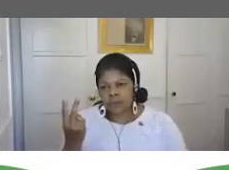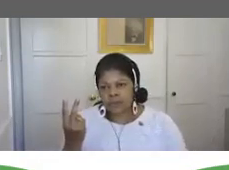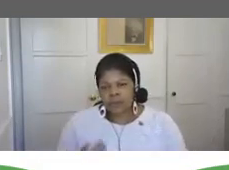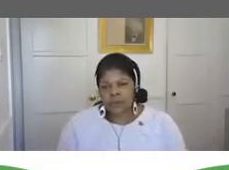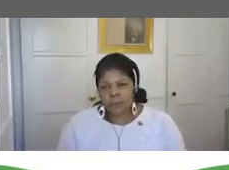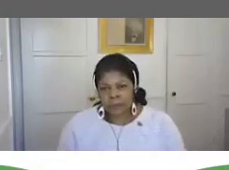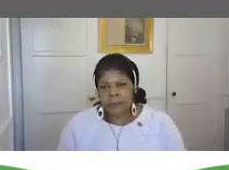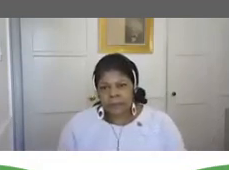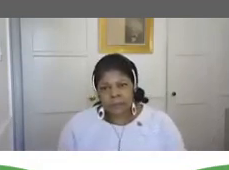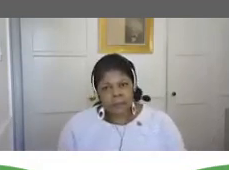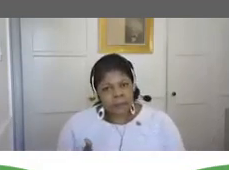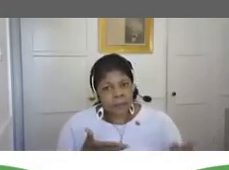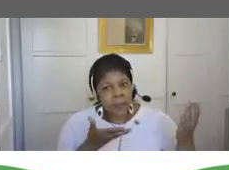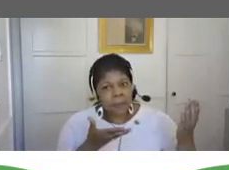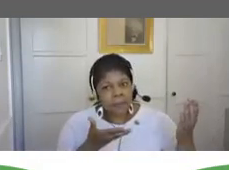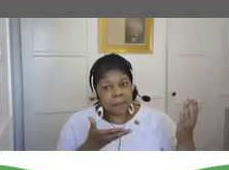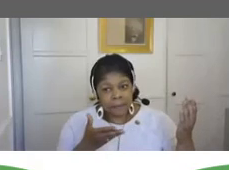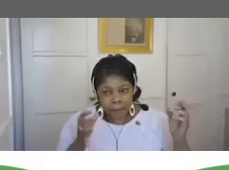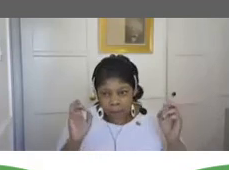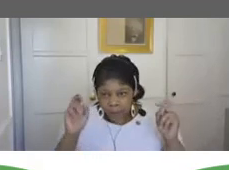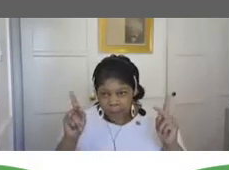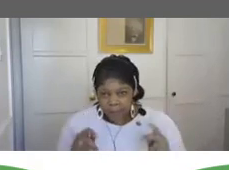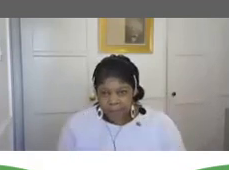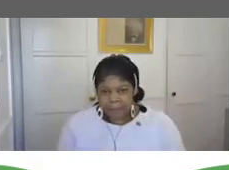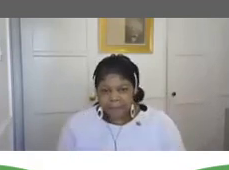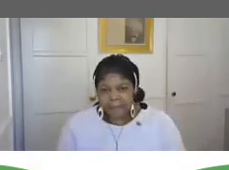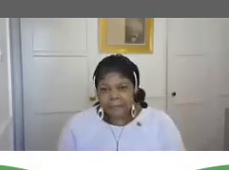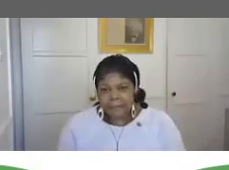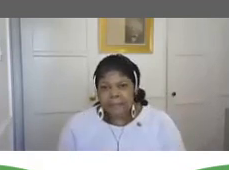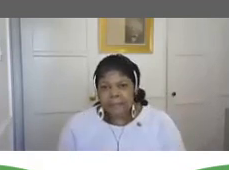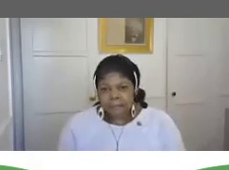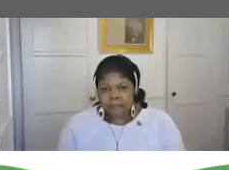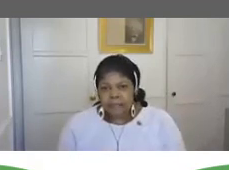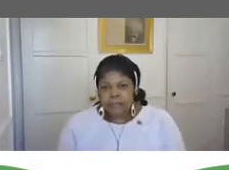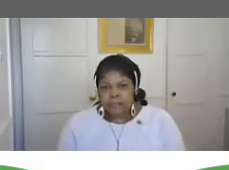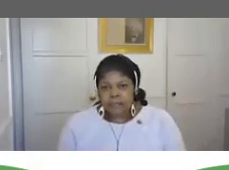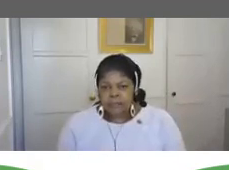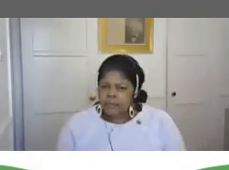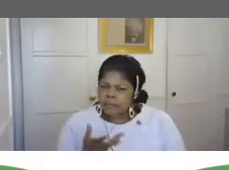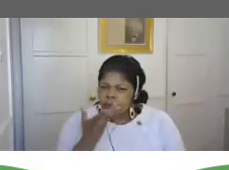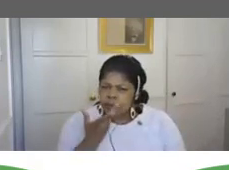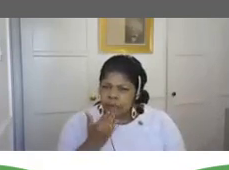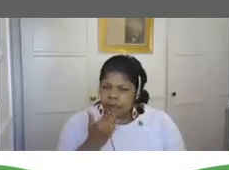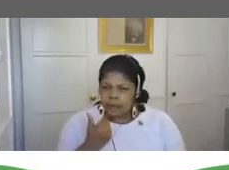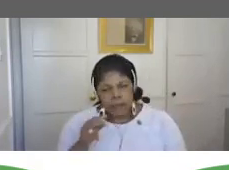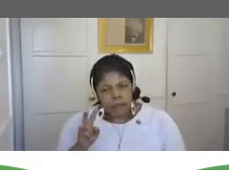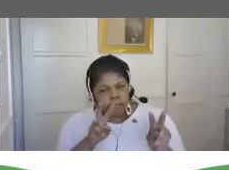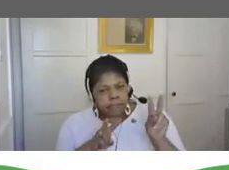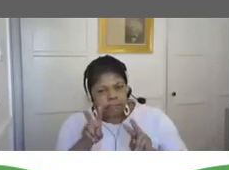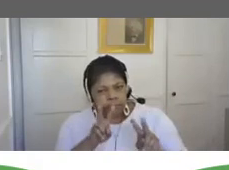There we go. Okay. So I have those. The colors don't look right though.